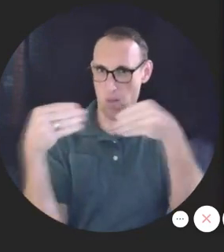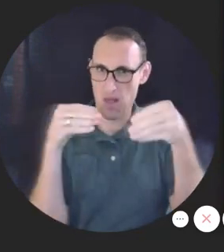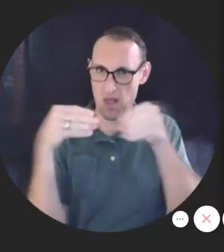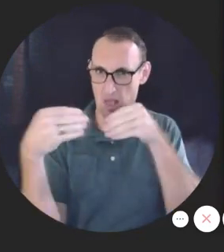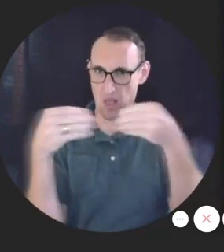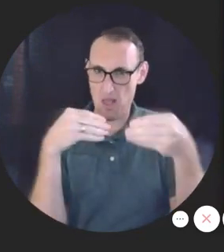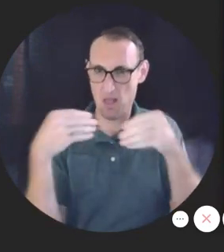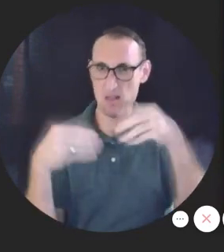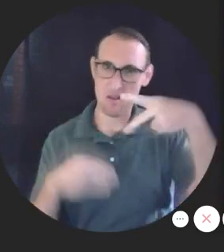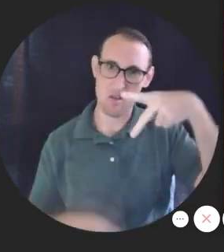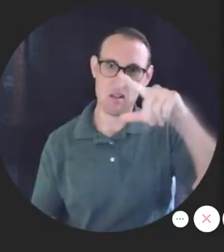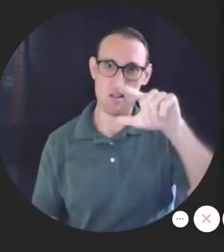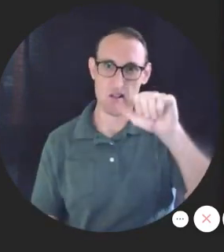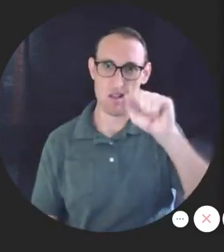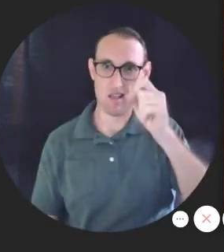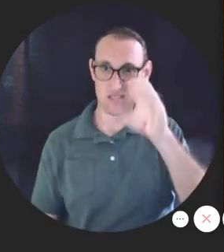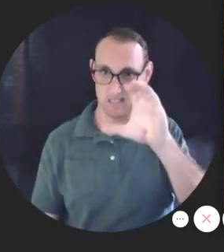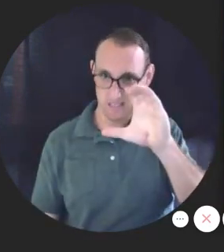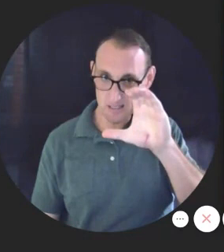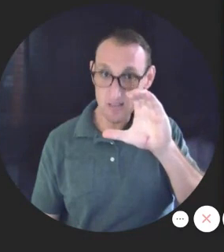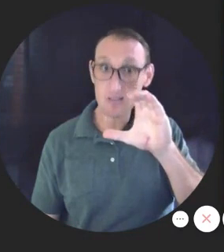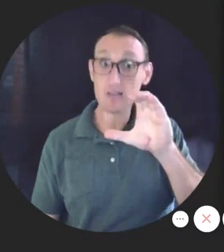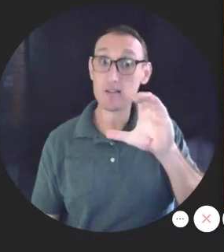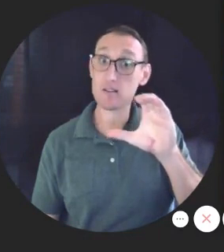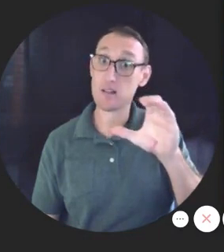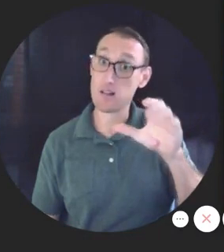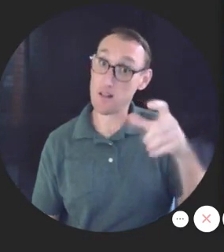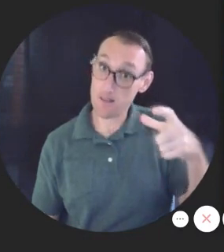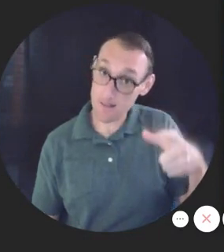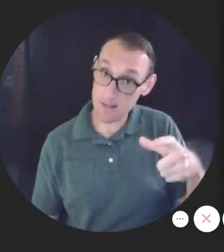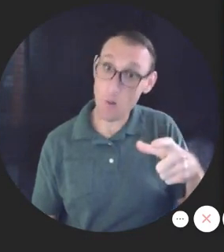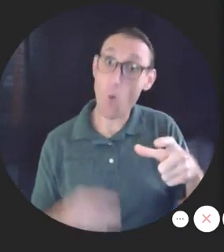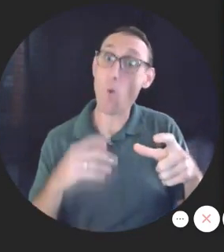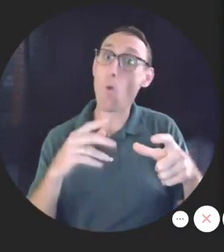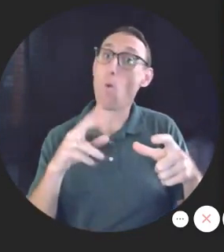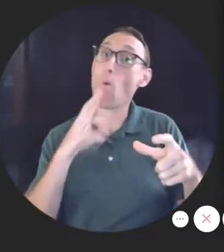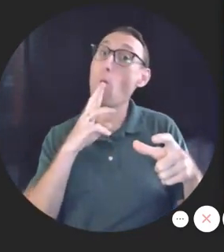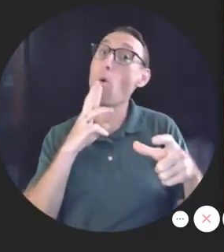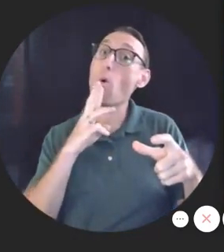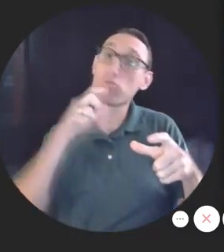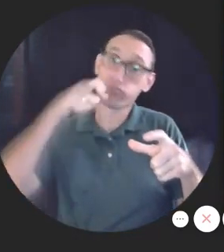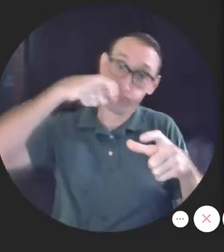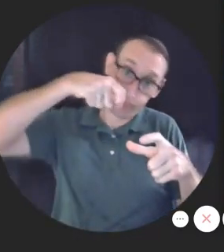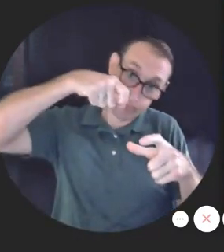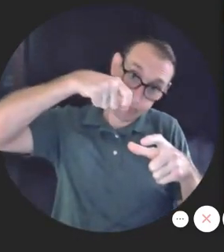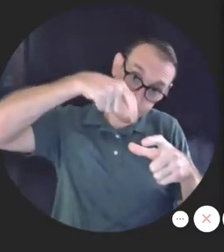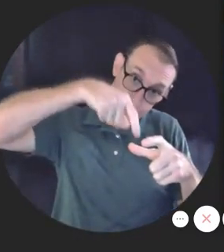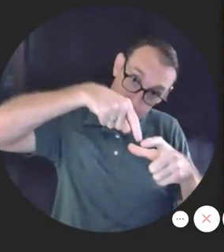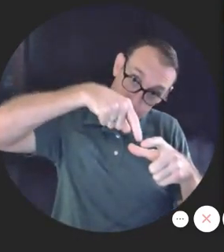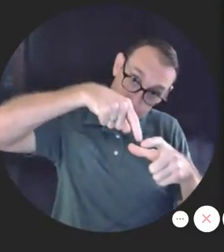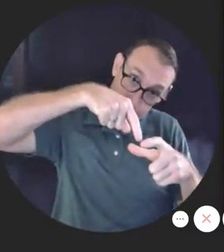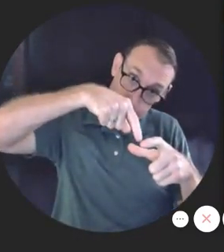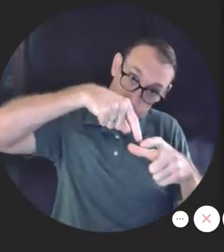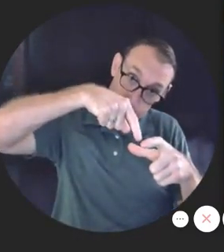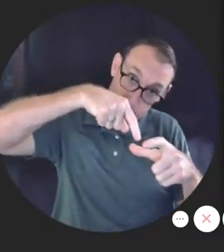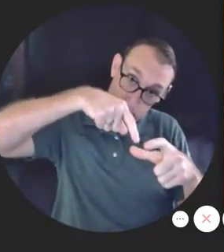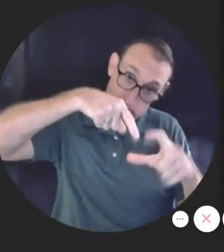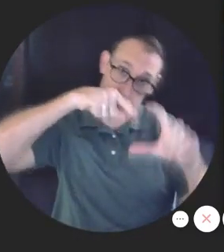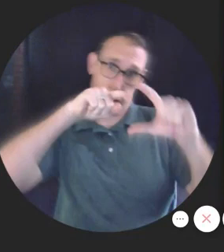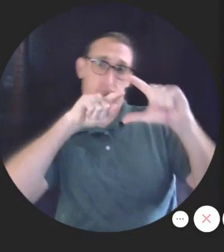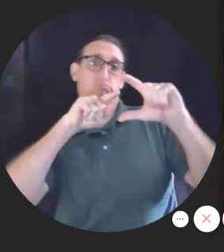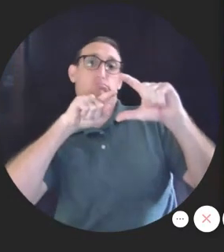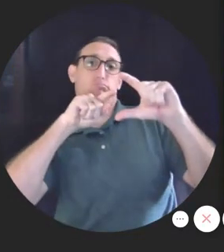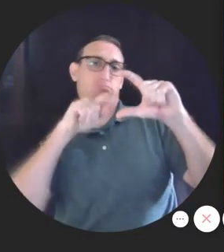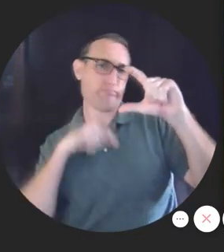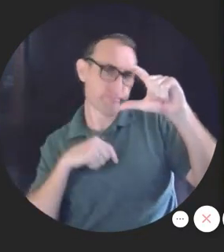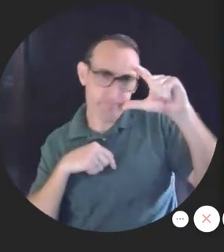a drop of water in the middle, and then I may be able to lift that off the ground or prop it up somehow. And